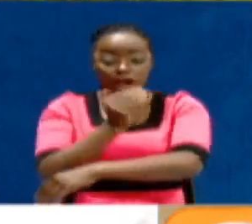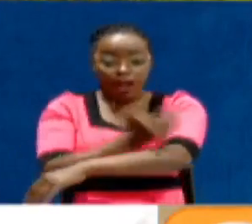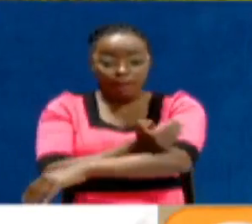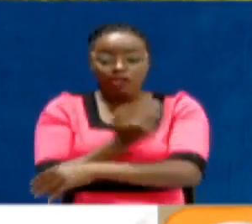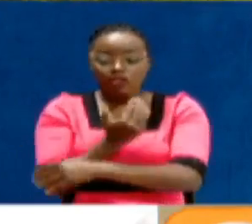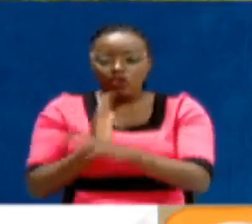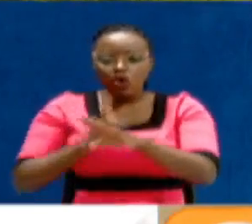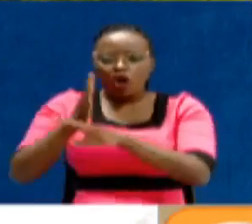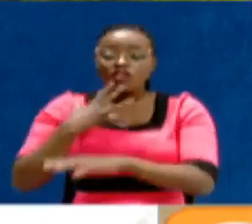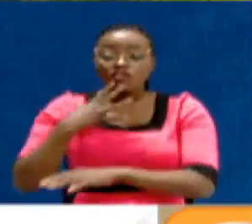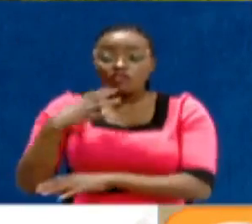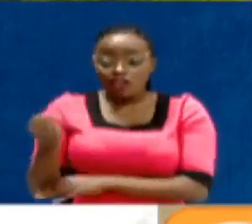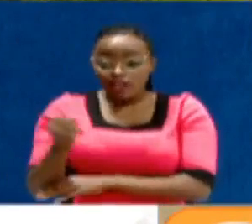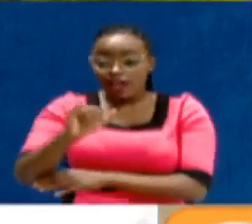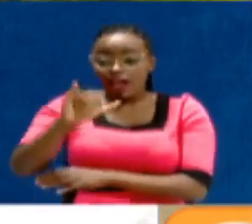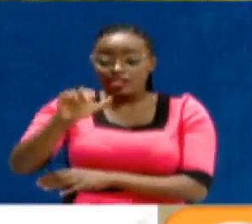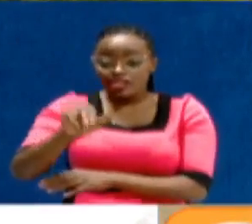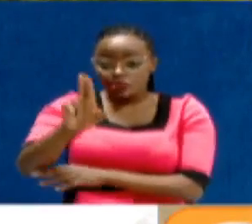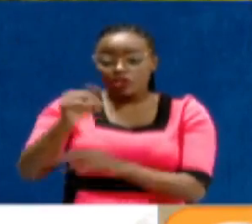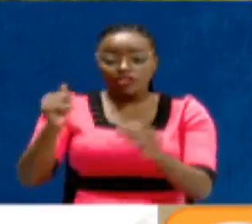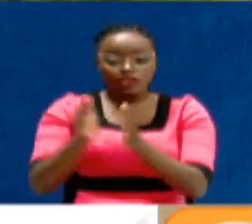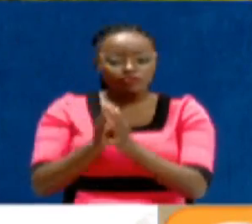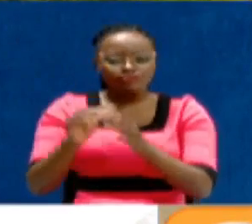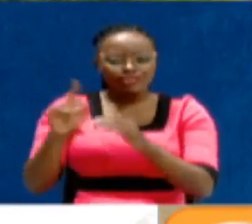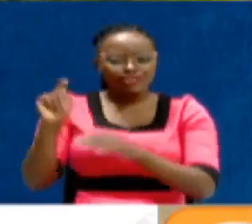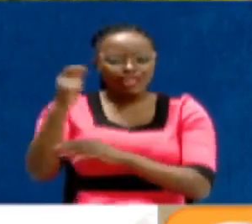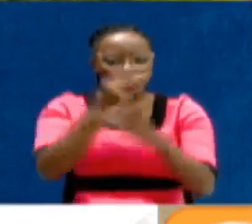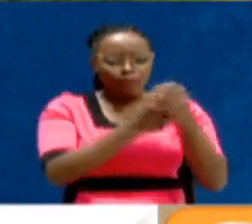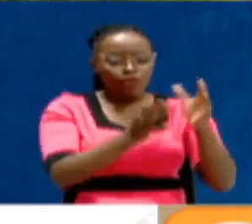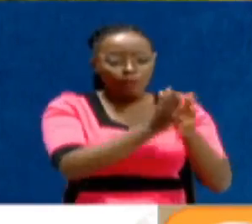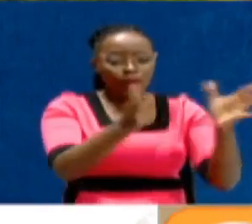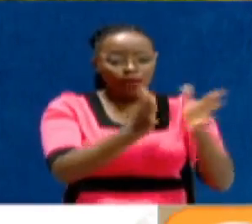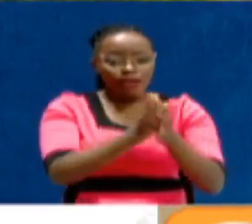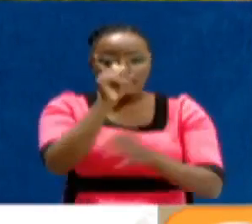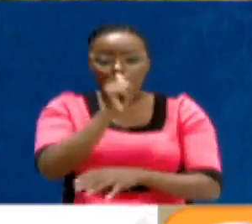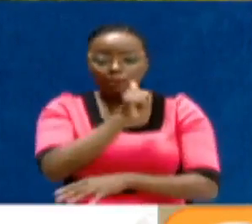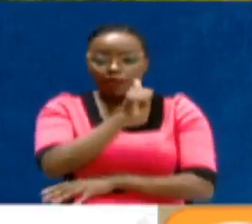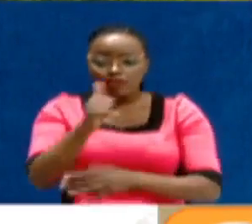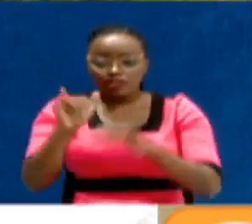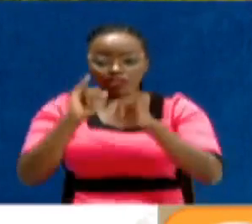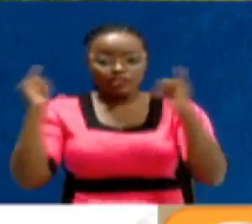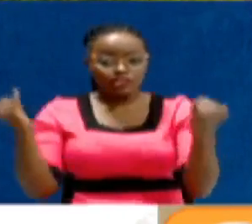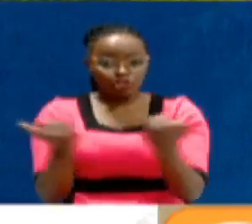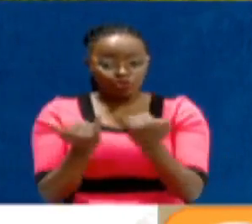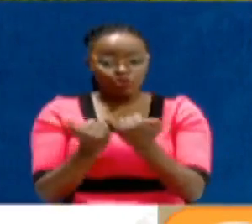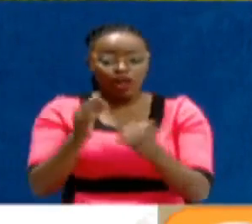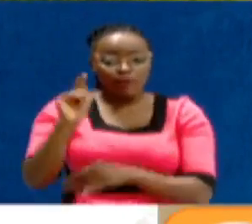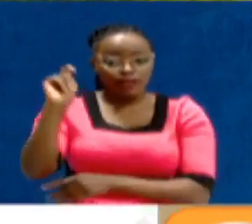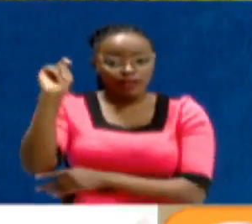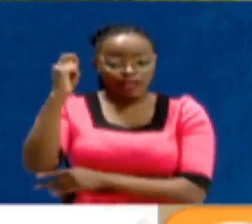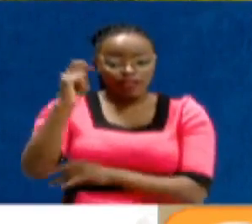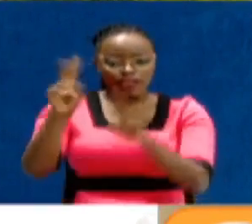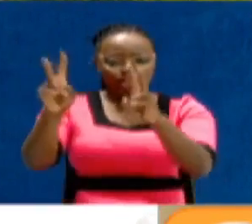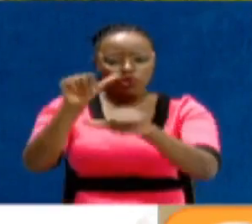With just over 500 ICU units in the entire country, in both public and private institutions in the country,